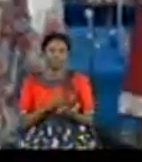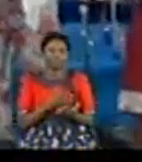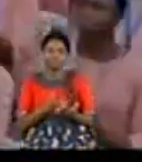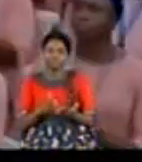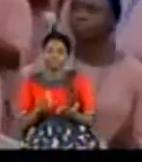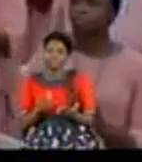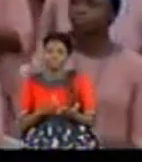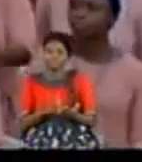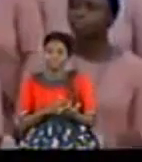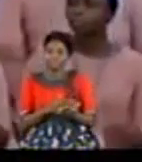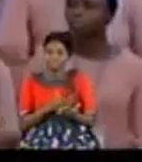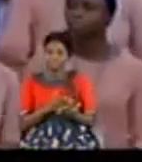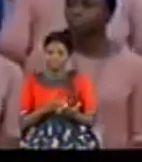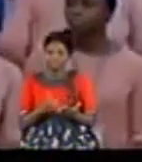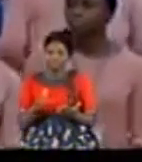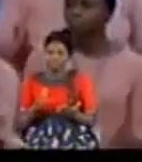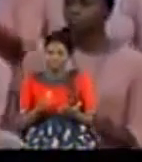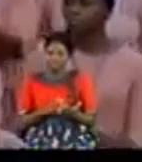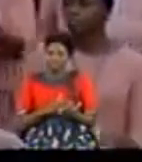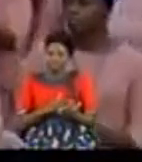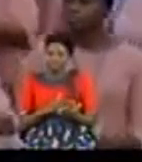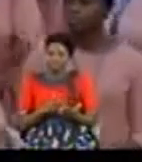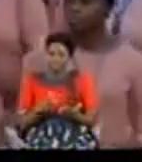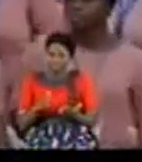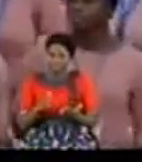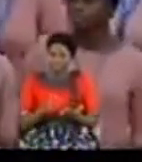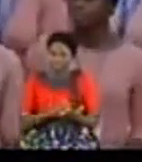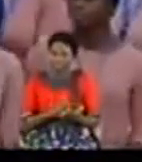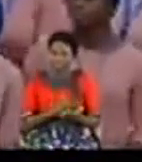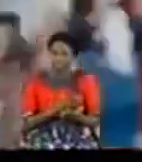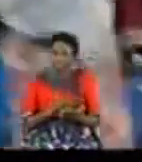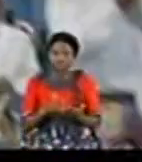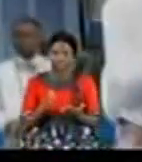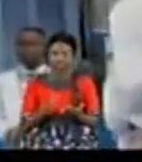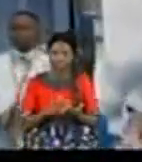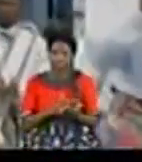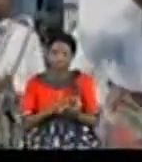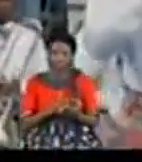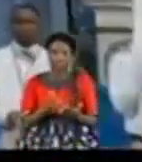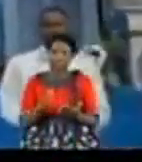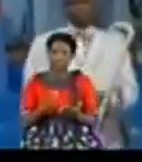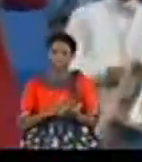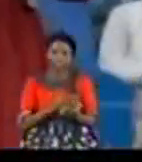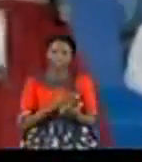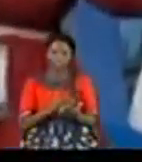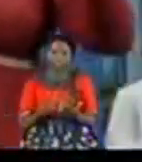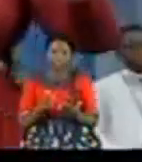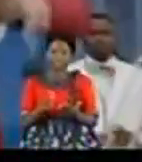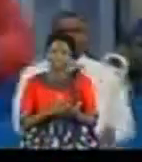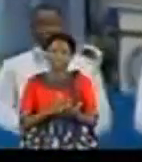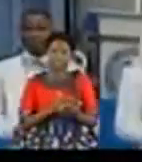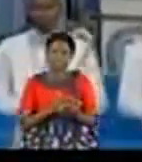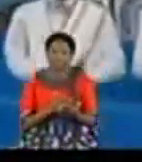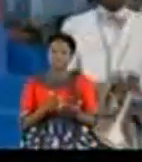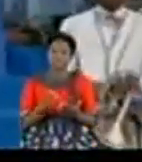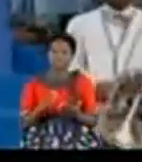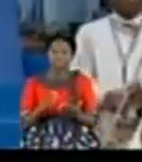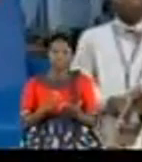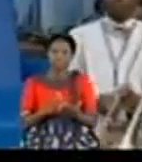you we Ser God of Miracle Hallelujah who heal and